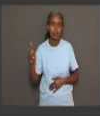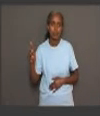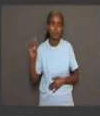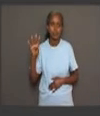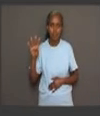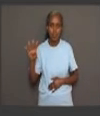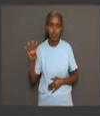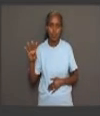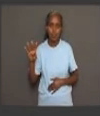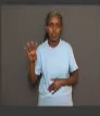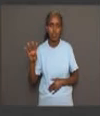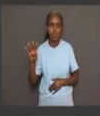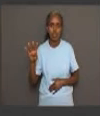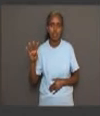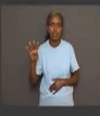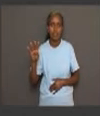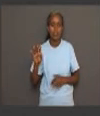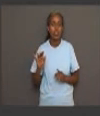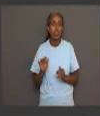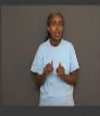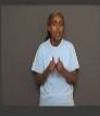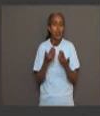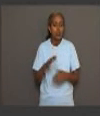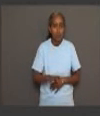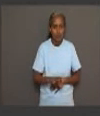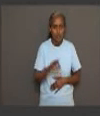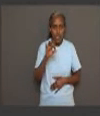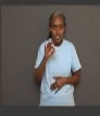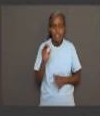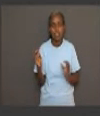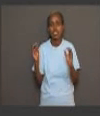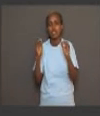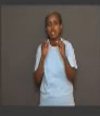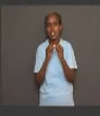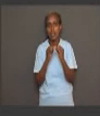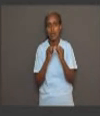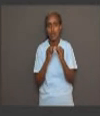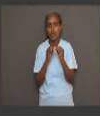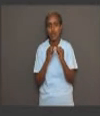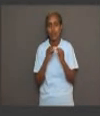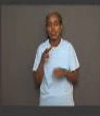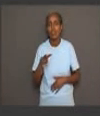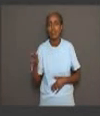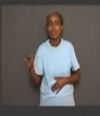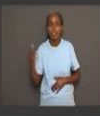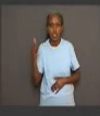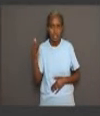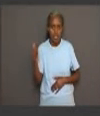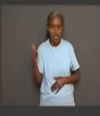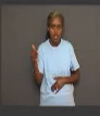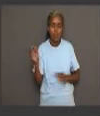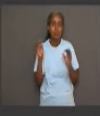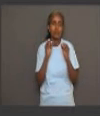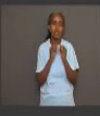-1, 4, how do we find the sum of vector